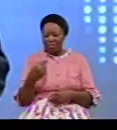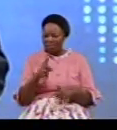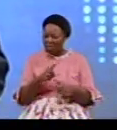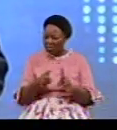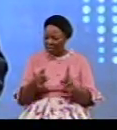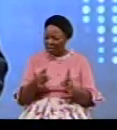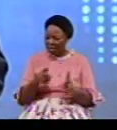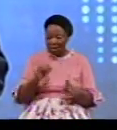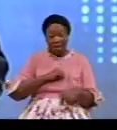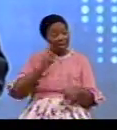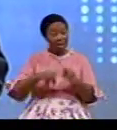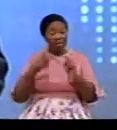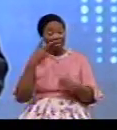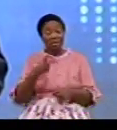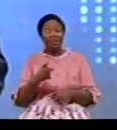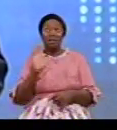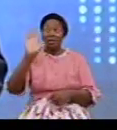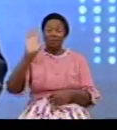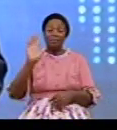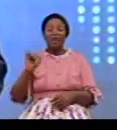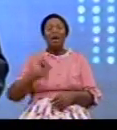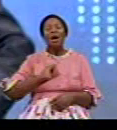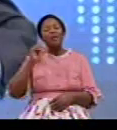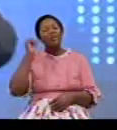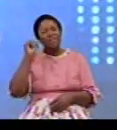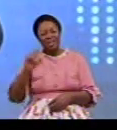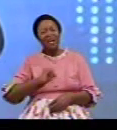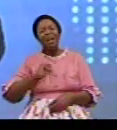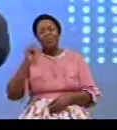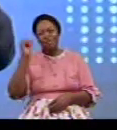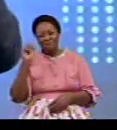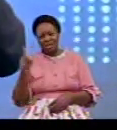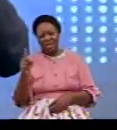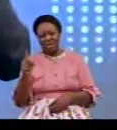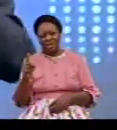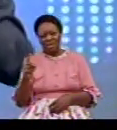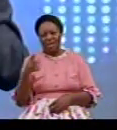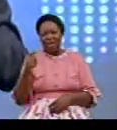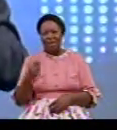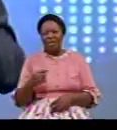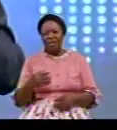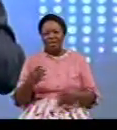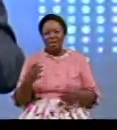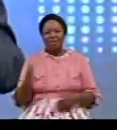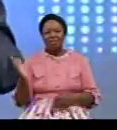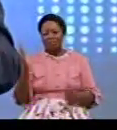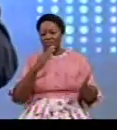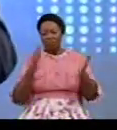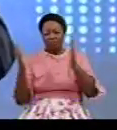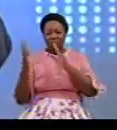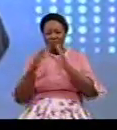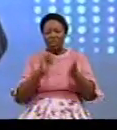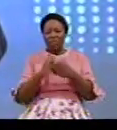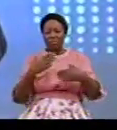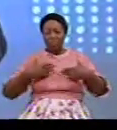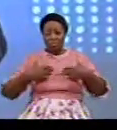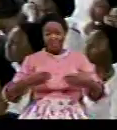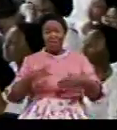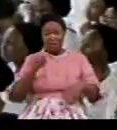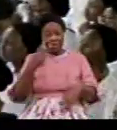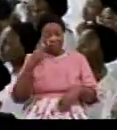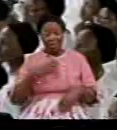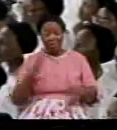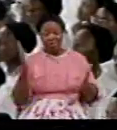The Lord wants to forgive you now. The Lord wants to save you now. The Lord wants to cleanse